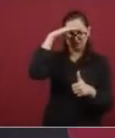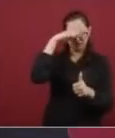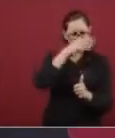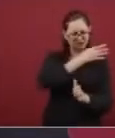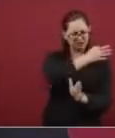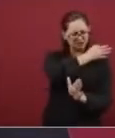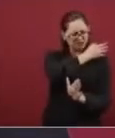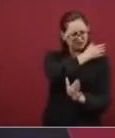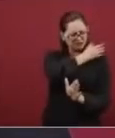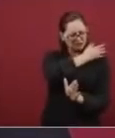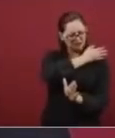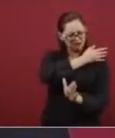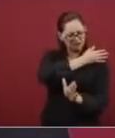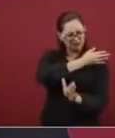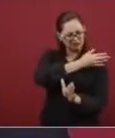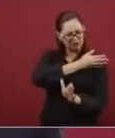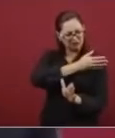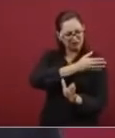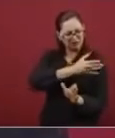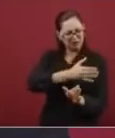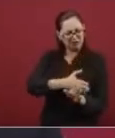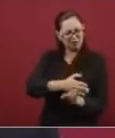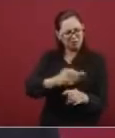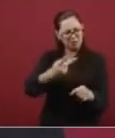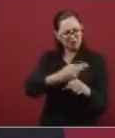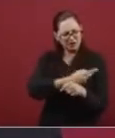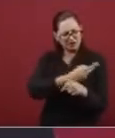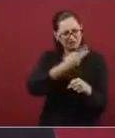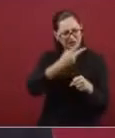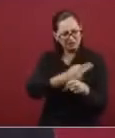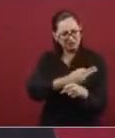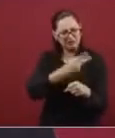revise it, review it, and see what happened?